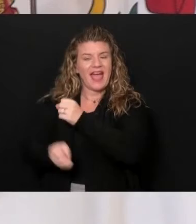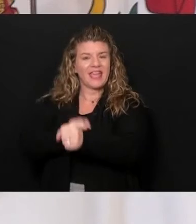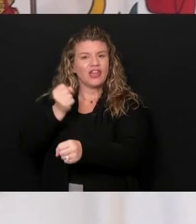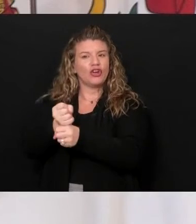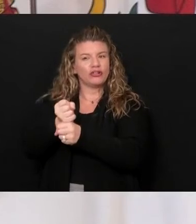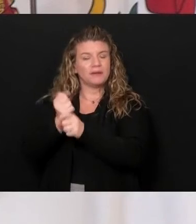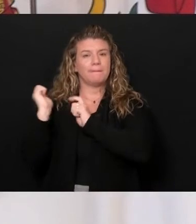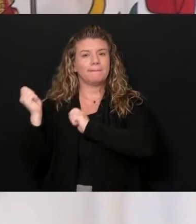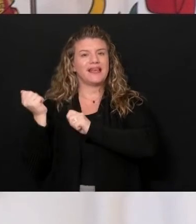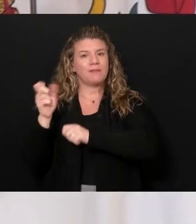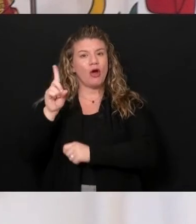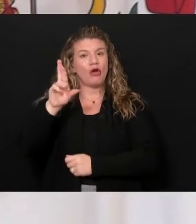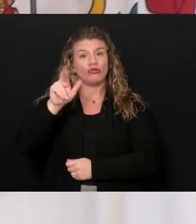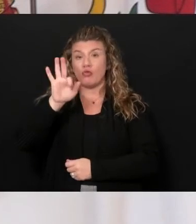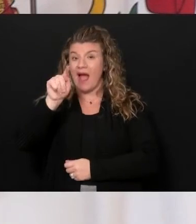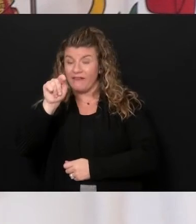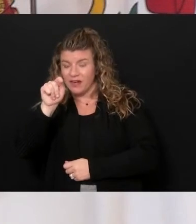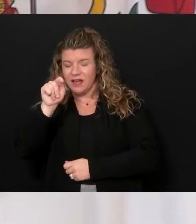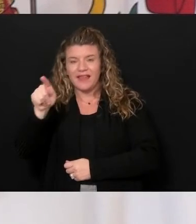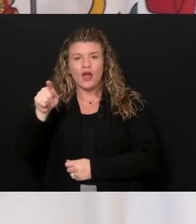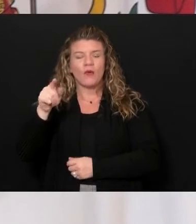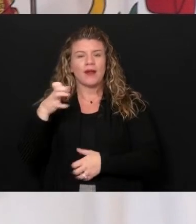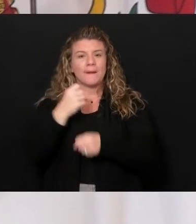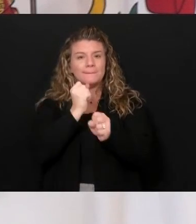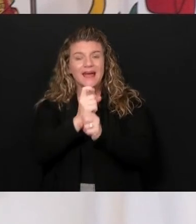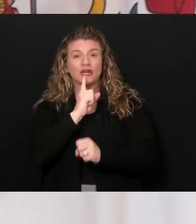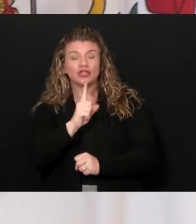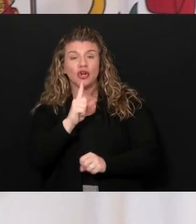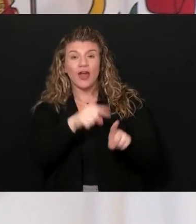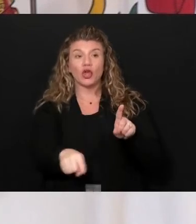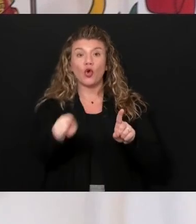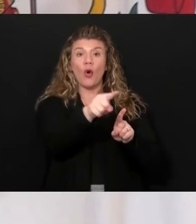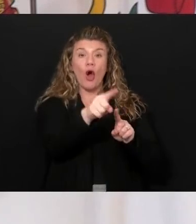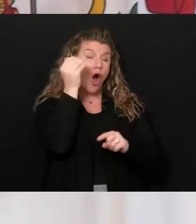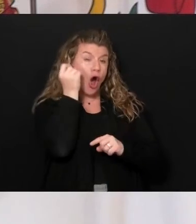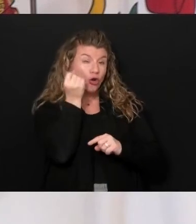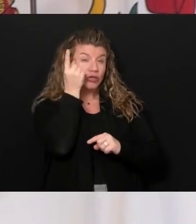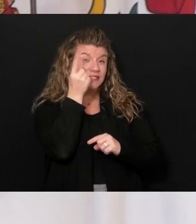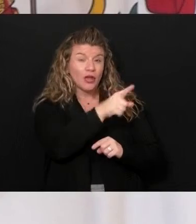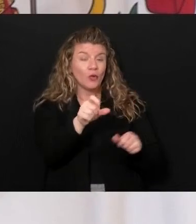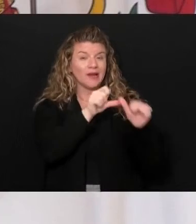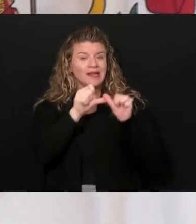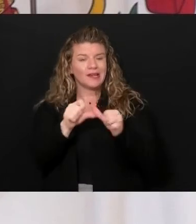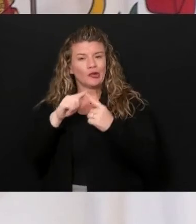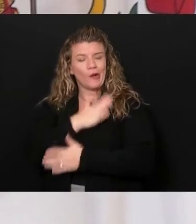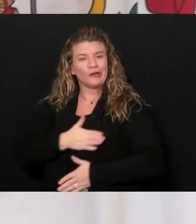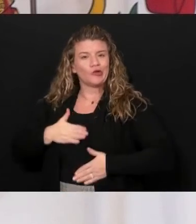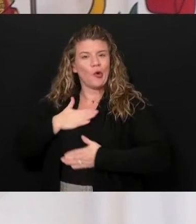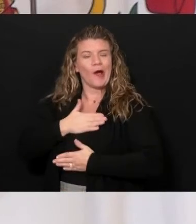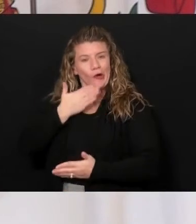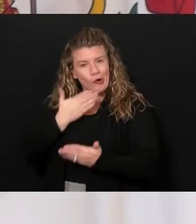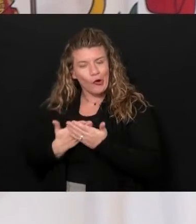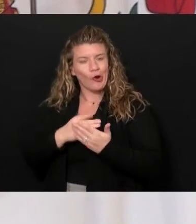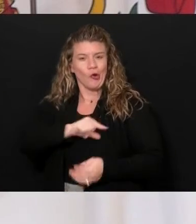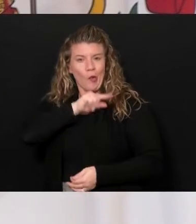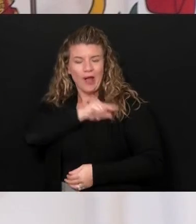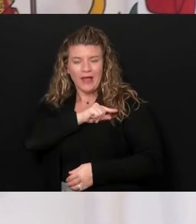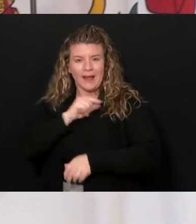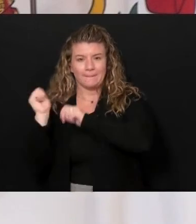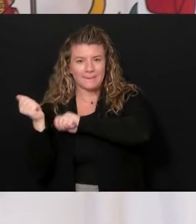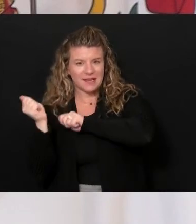League Baseball draft, ensuring Black Bears fans will continue to enjoy high-quality baseball